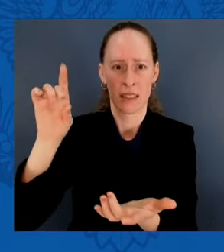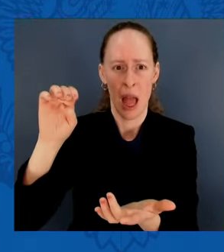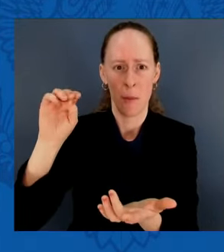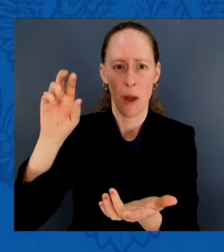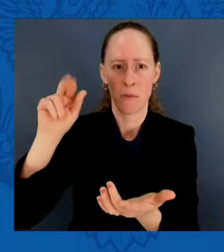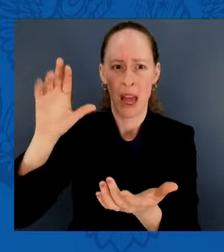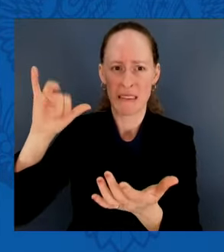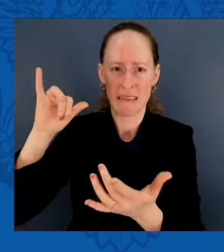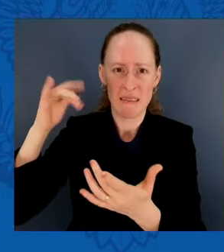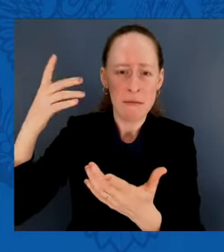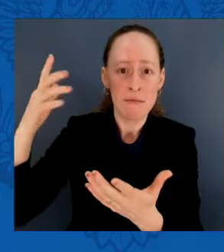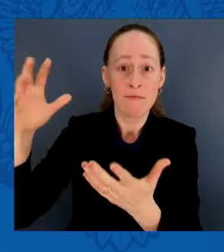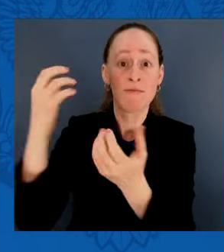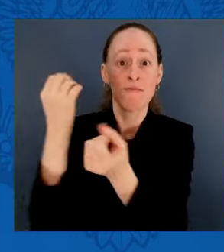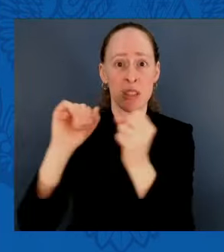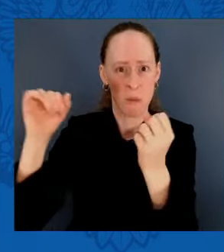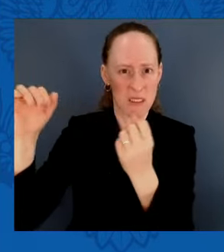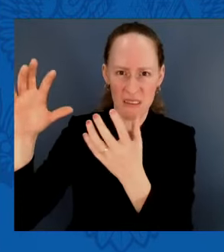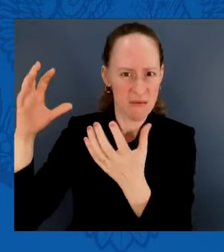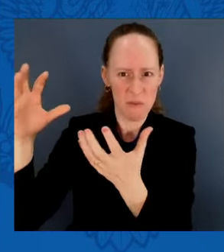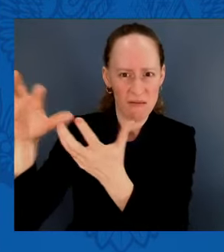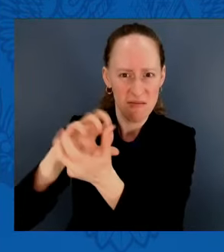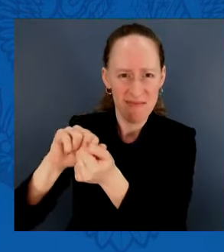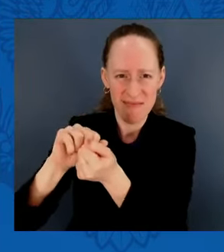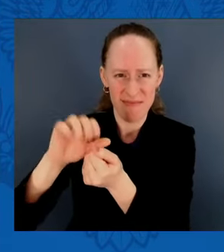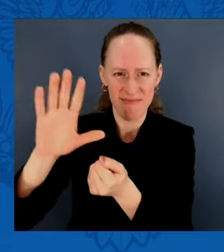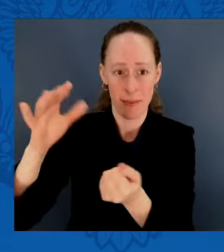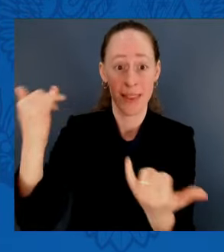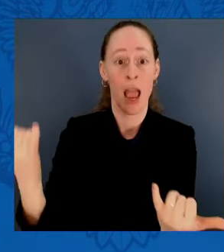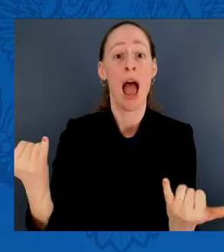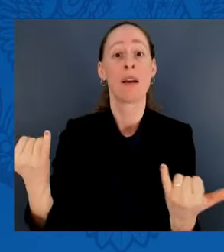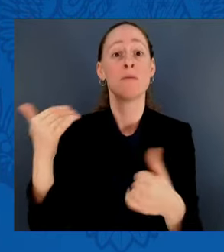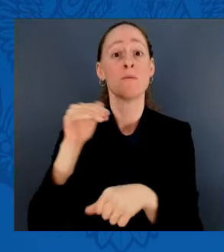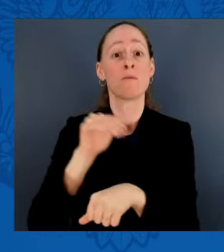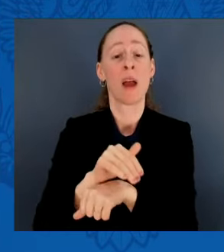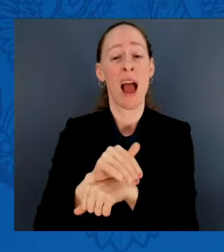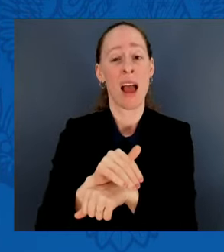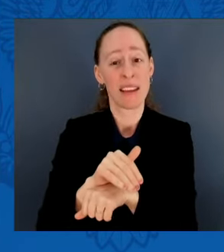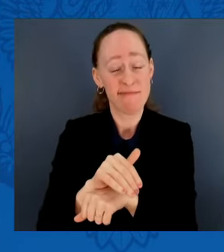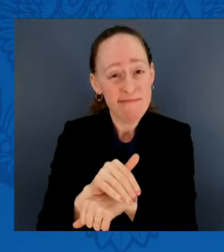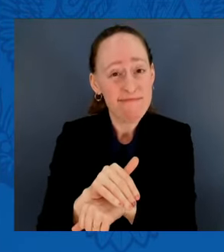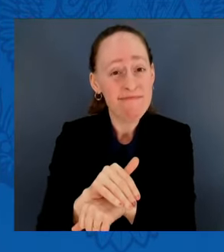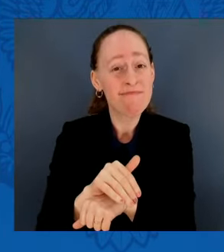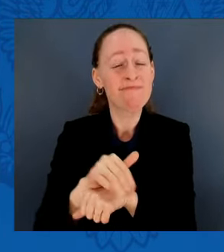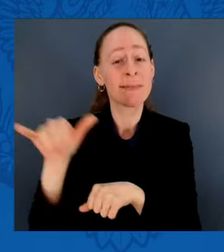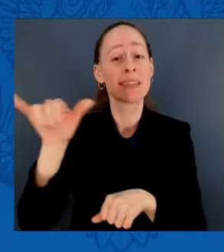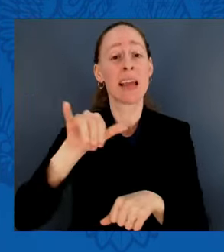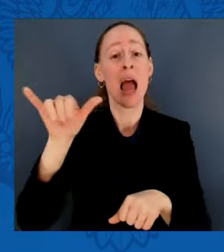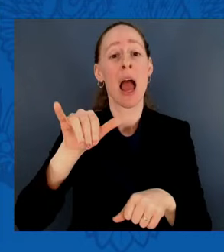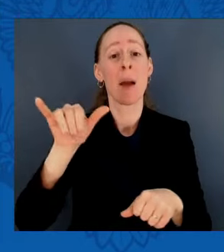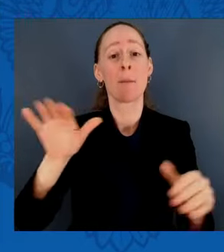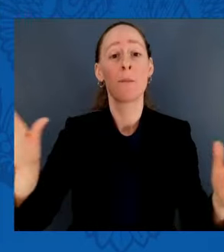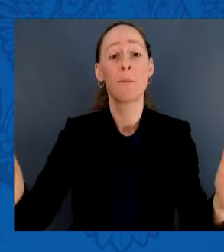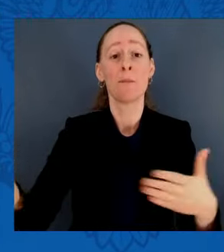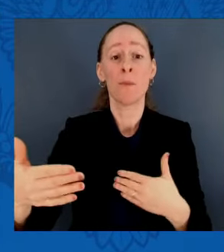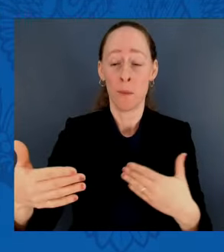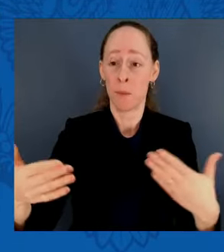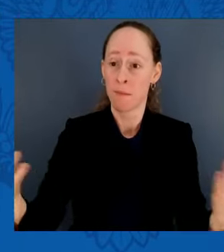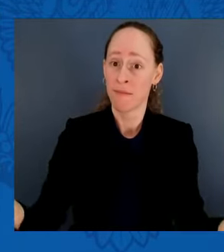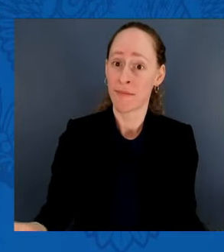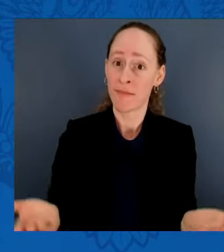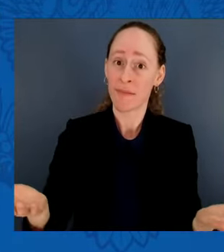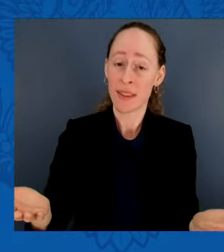to address the nation. Now, it's we who face an unprecedented moment in the history of the Union. And